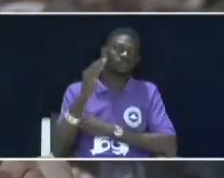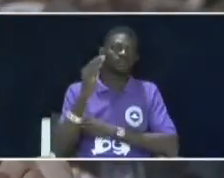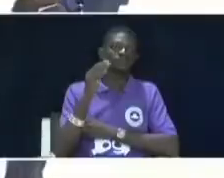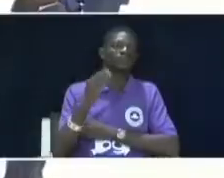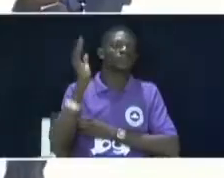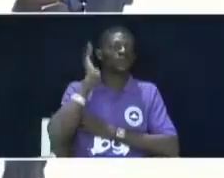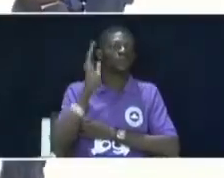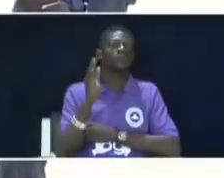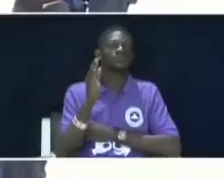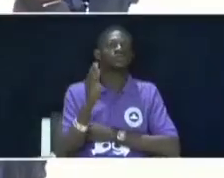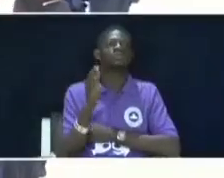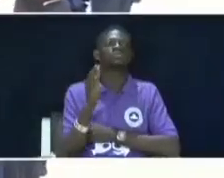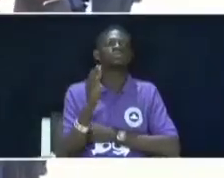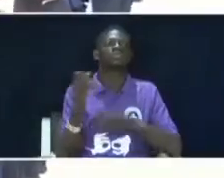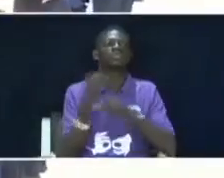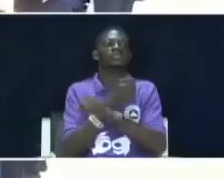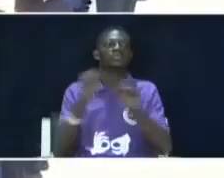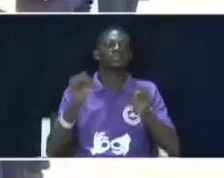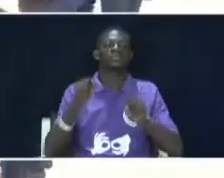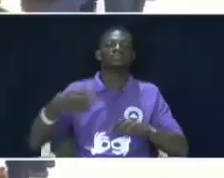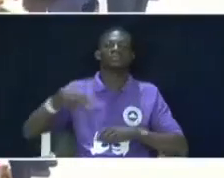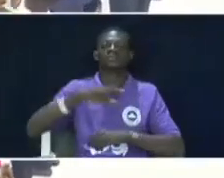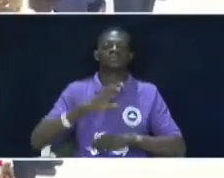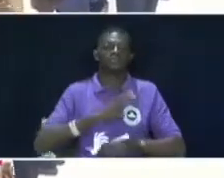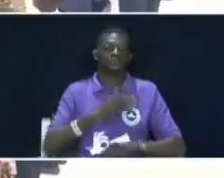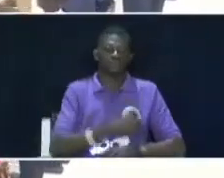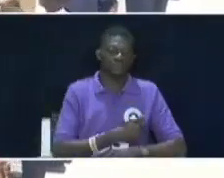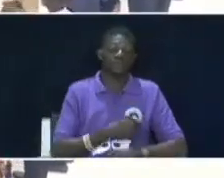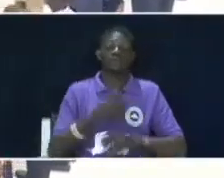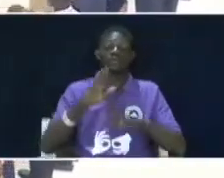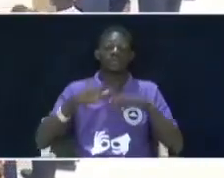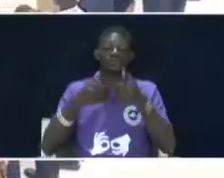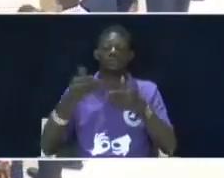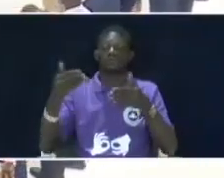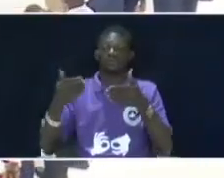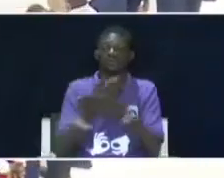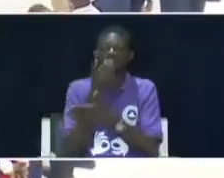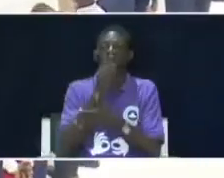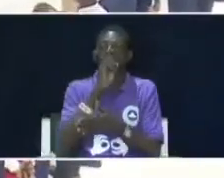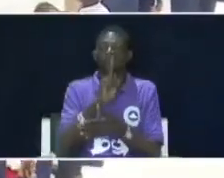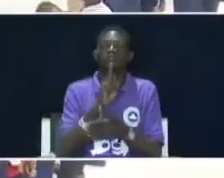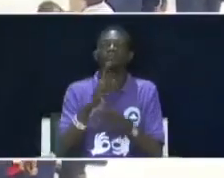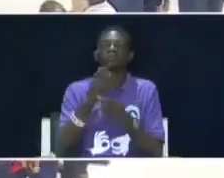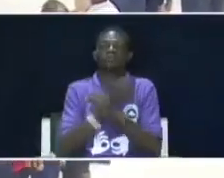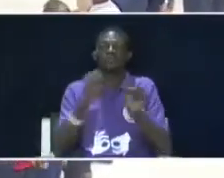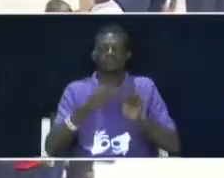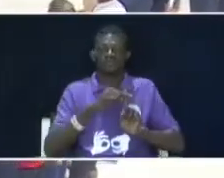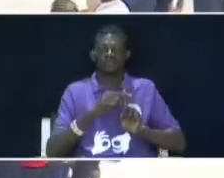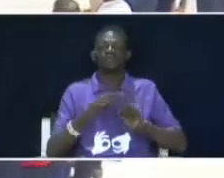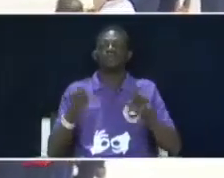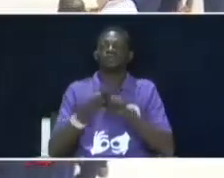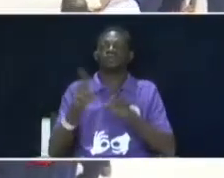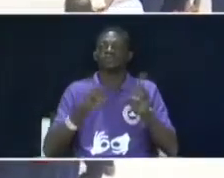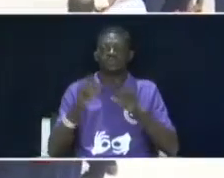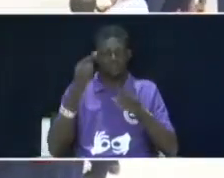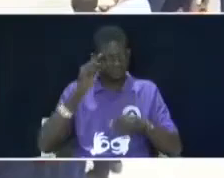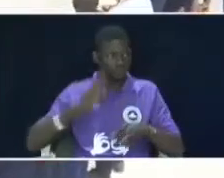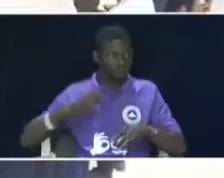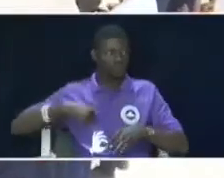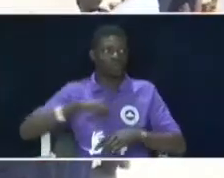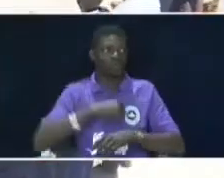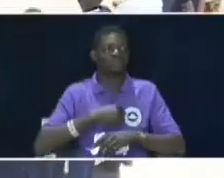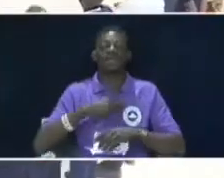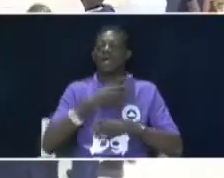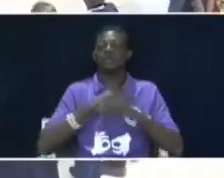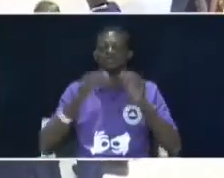will save their souls, give them genuine salvation, just as He did for us.